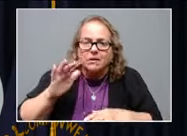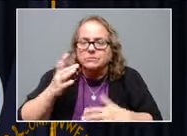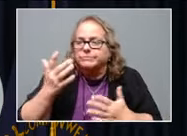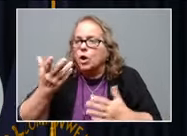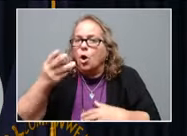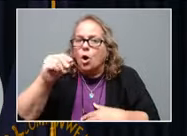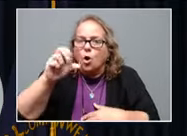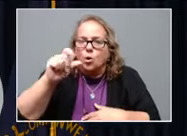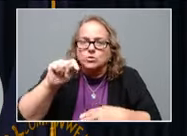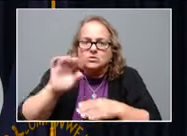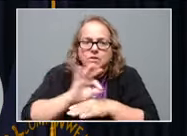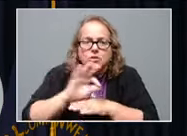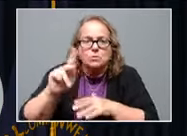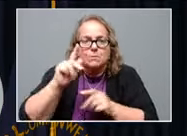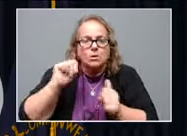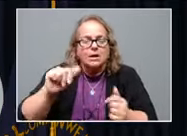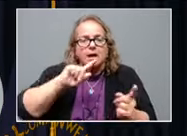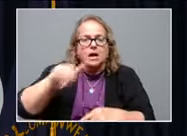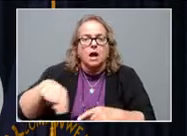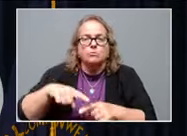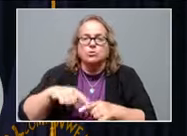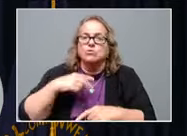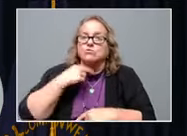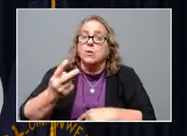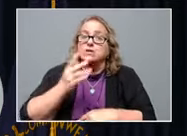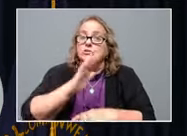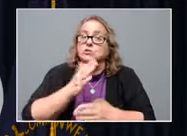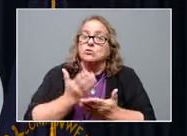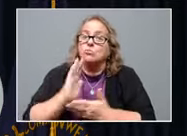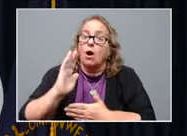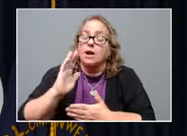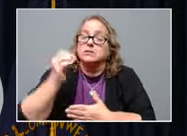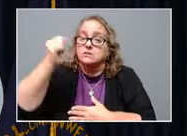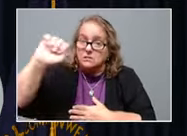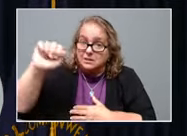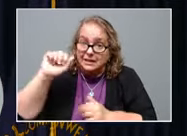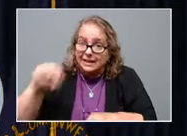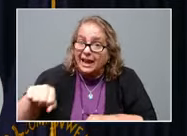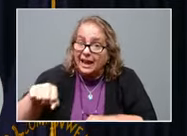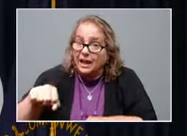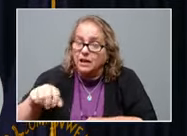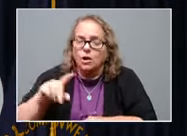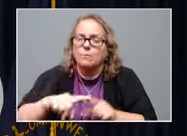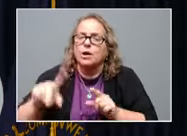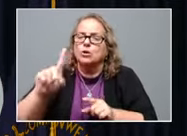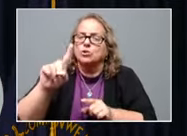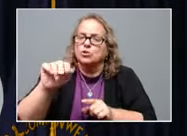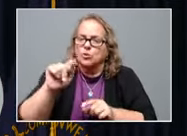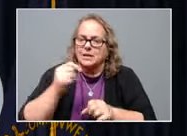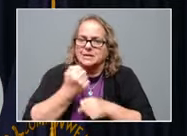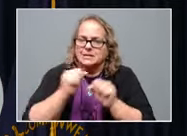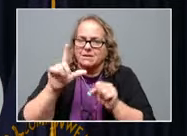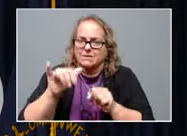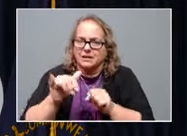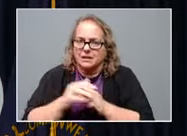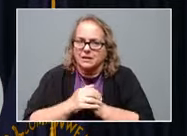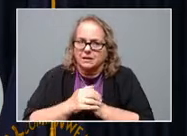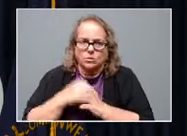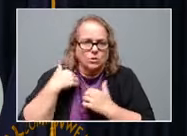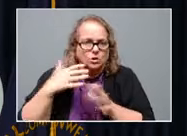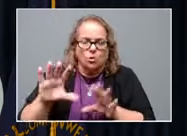their First Amendment rights, but to do it safely. And that we never see something like, for instance, we saw in Charlottesville, where